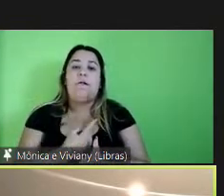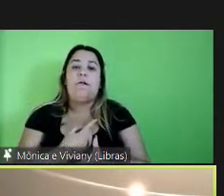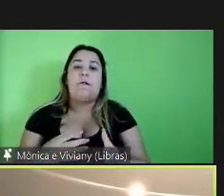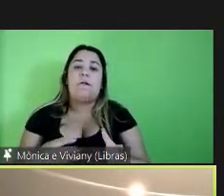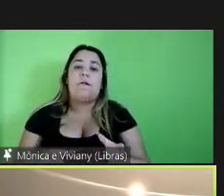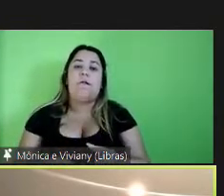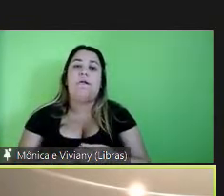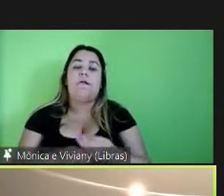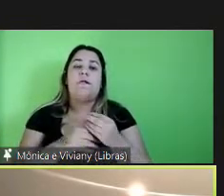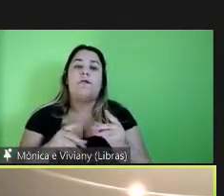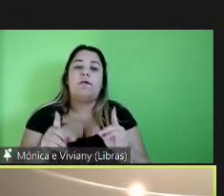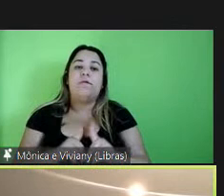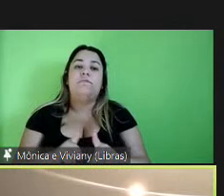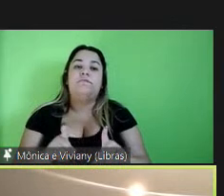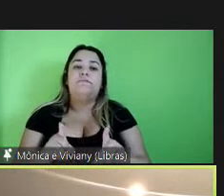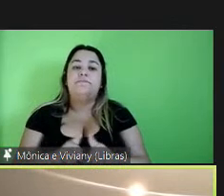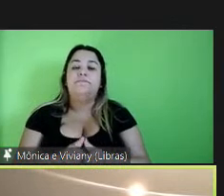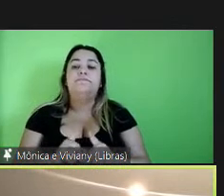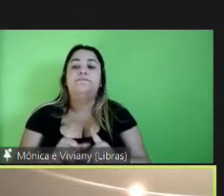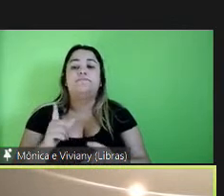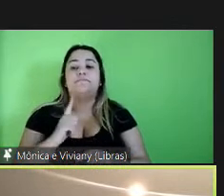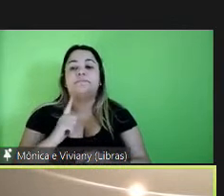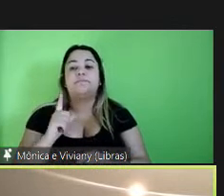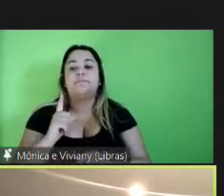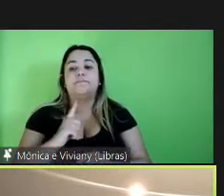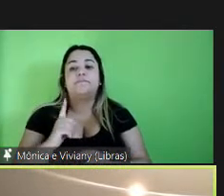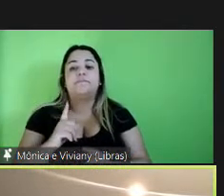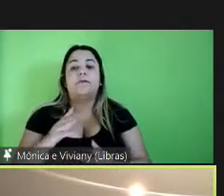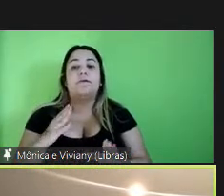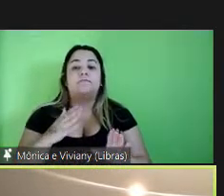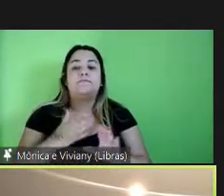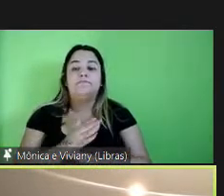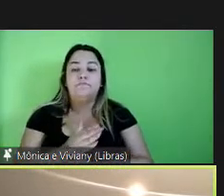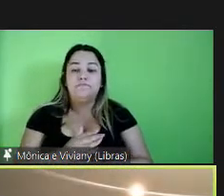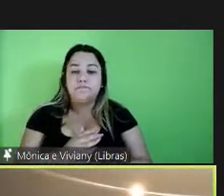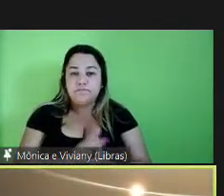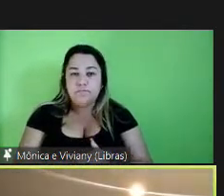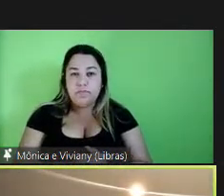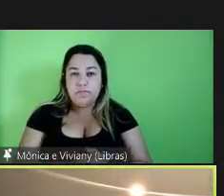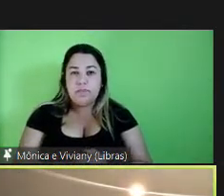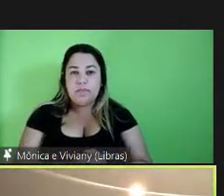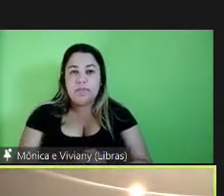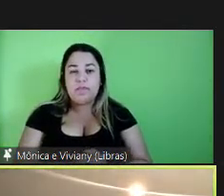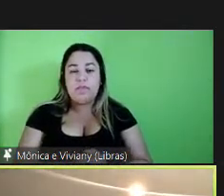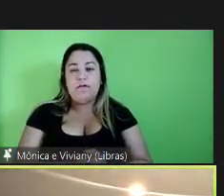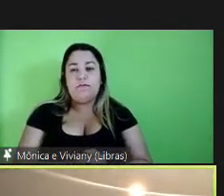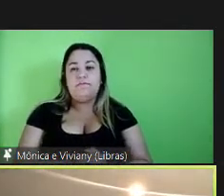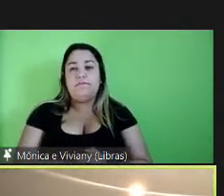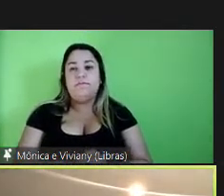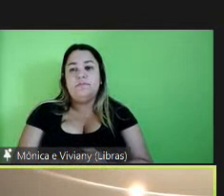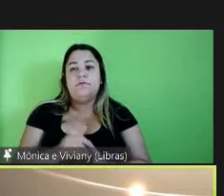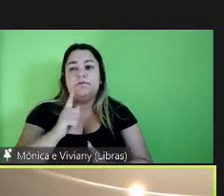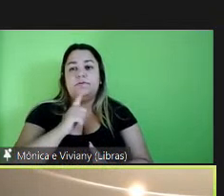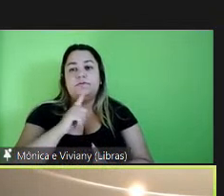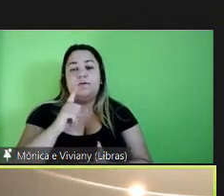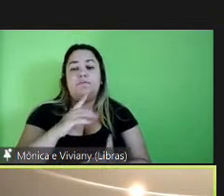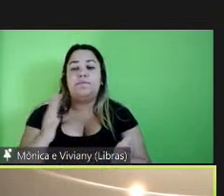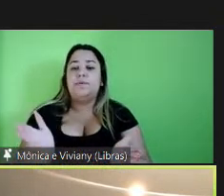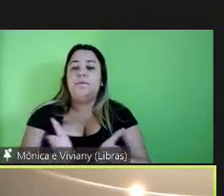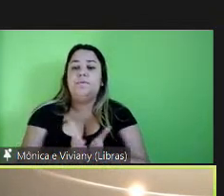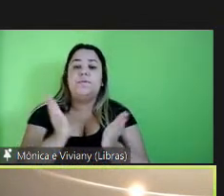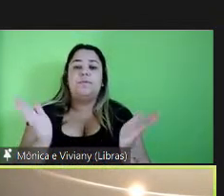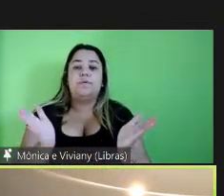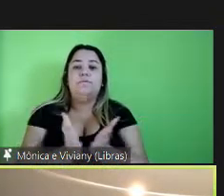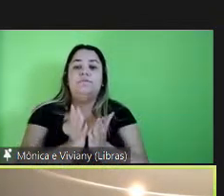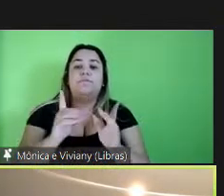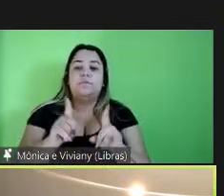and fewer approvals for any new hot food takeaways in these areas of deprivation. And just lastly, it allowed us, in